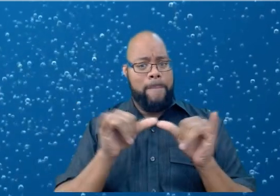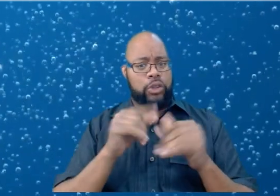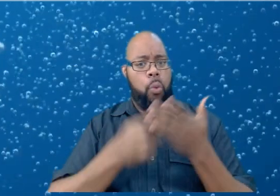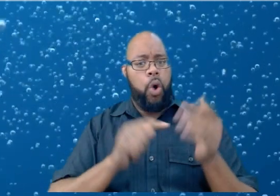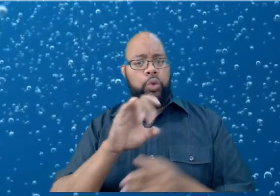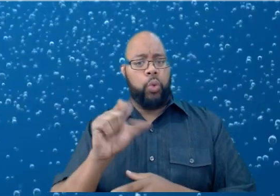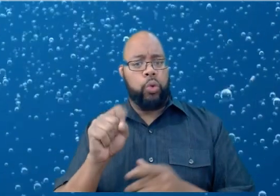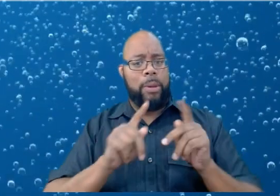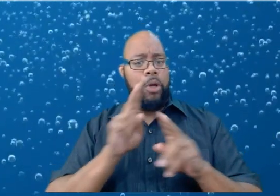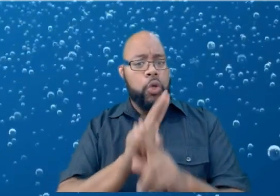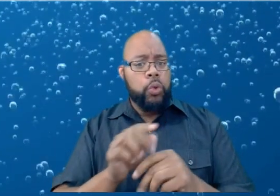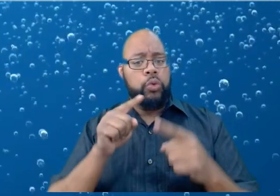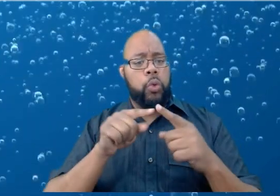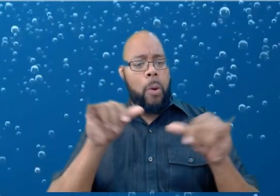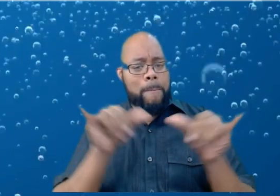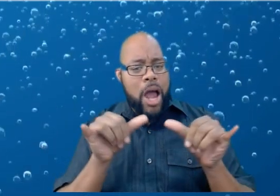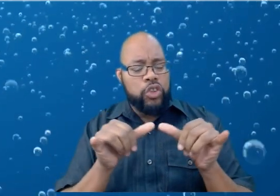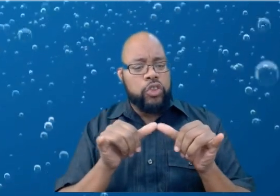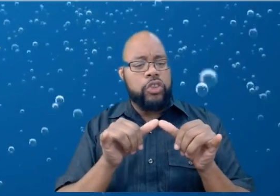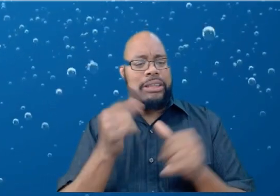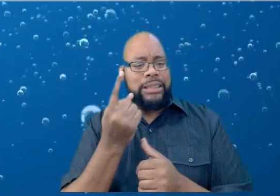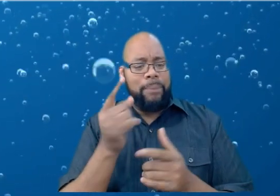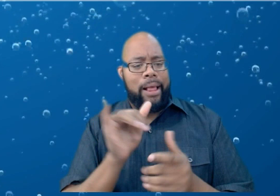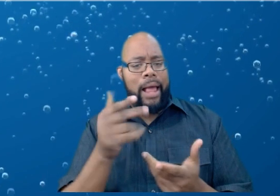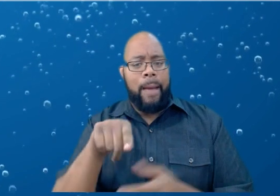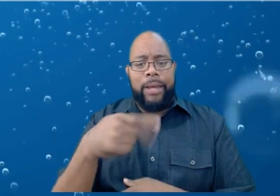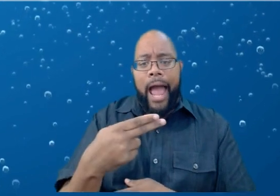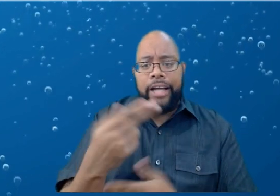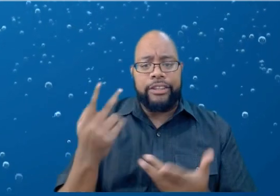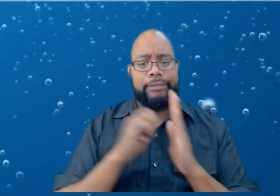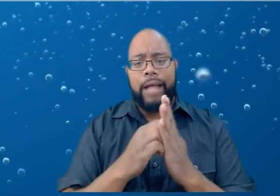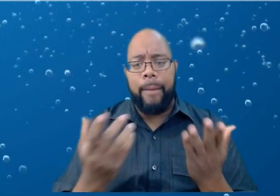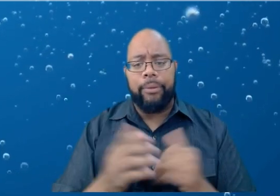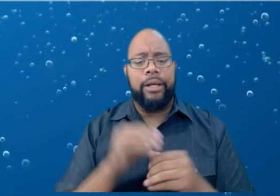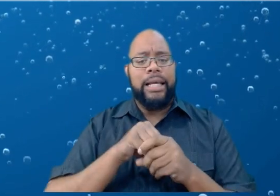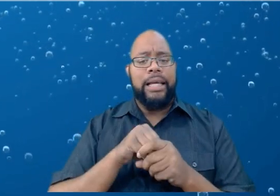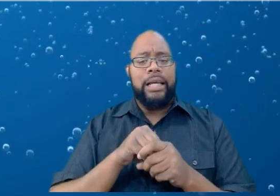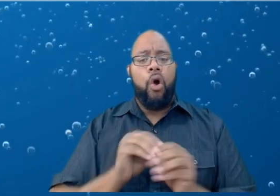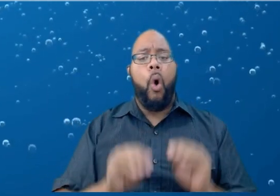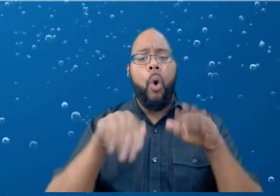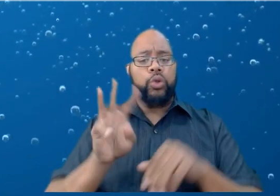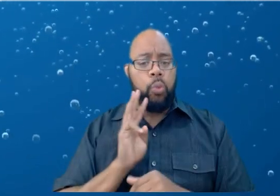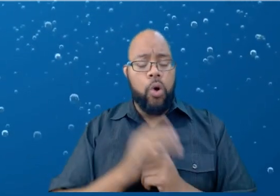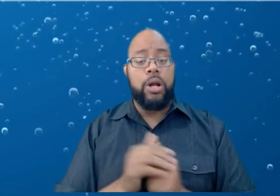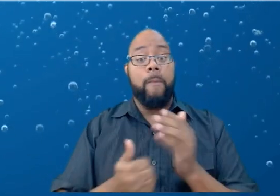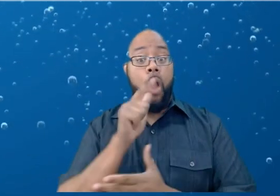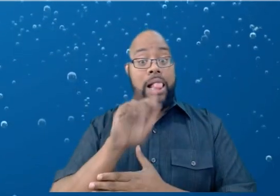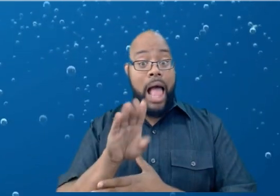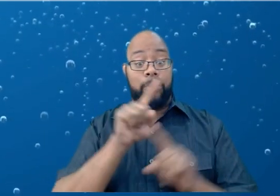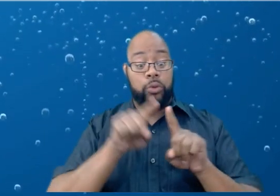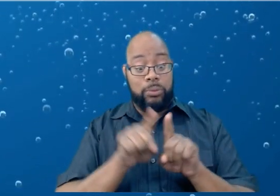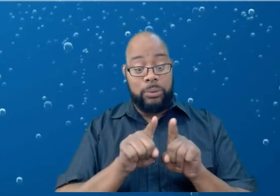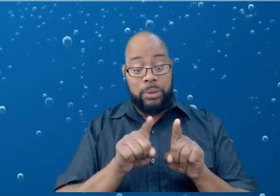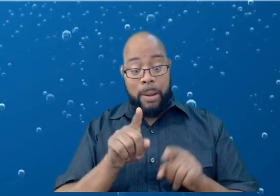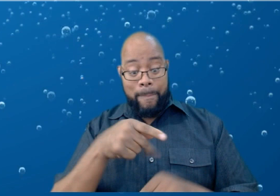we measure it? Like, what tools are people using to measure something like pH, for example, in seawater? Most